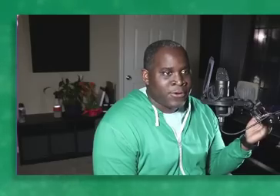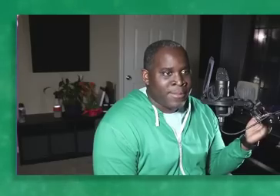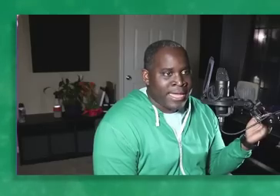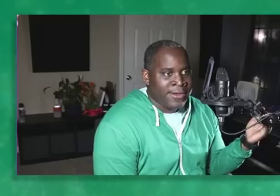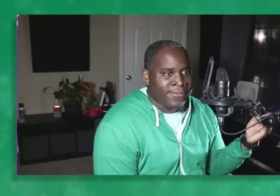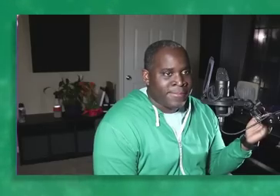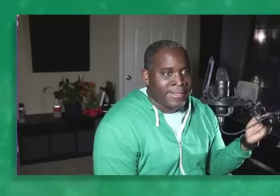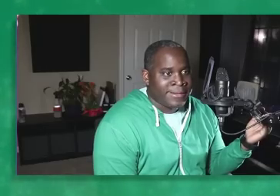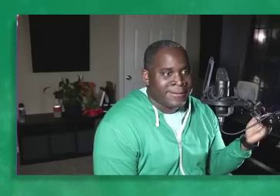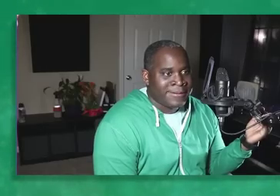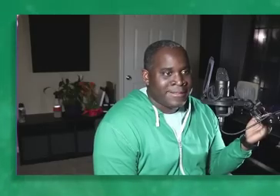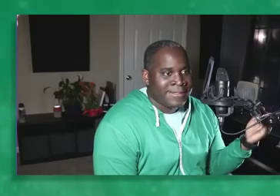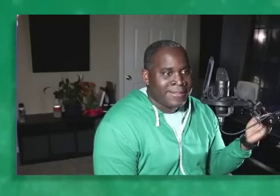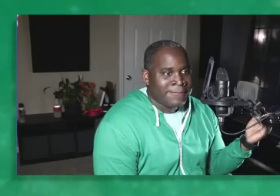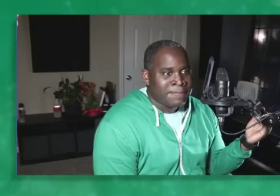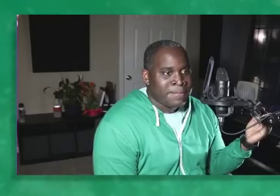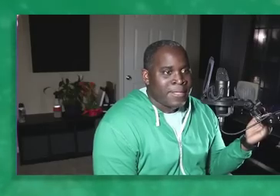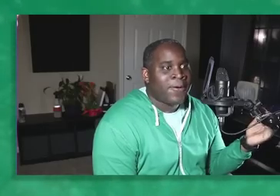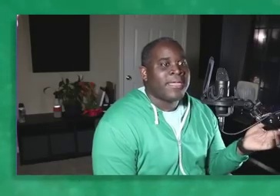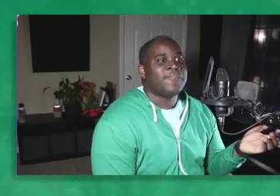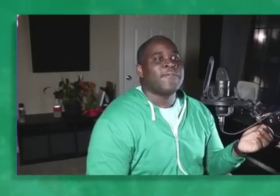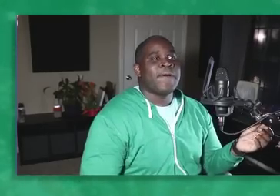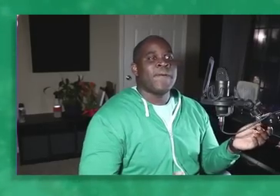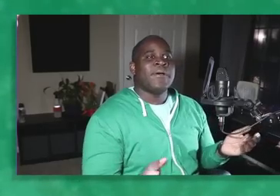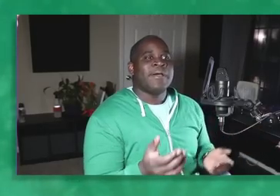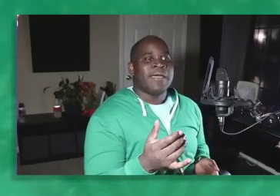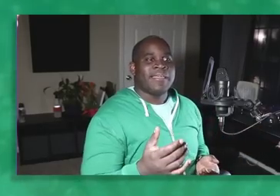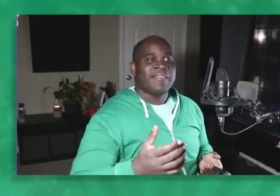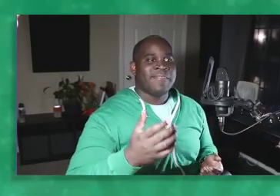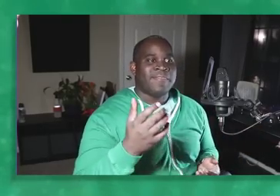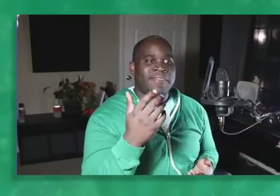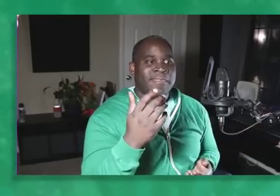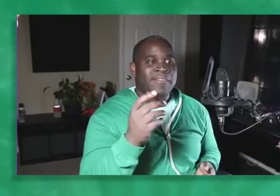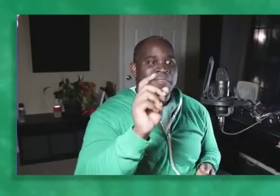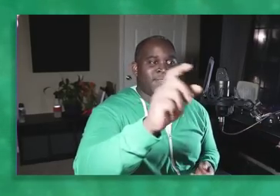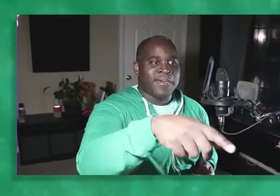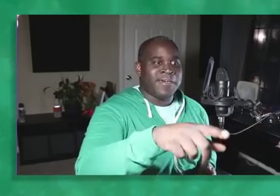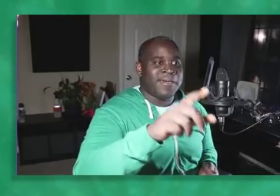Oh, General Maya hears something. Okay, so